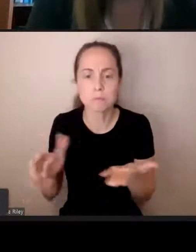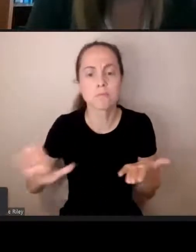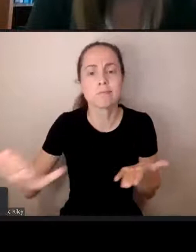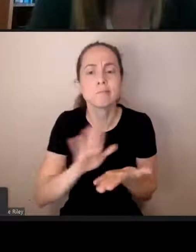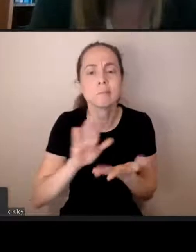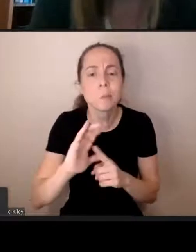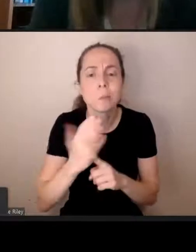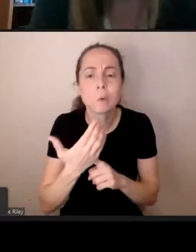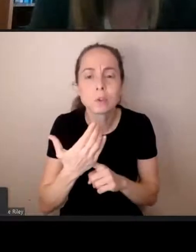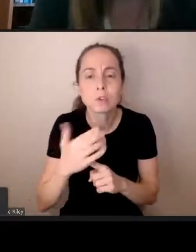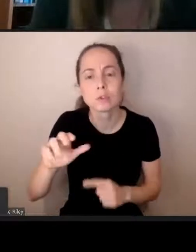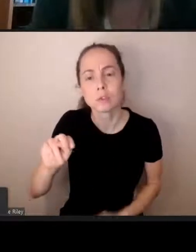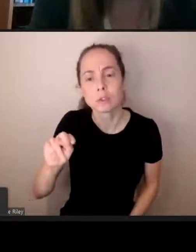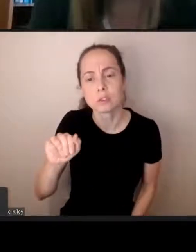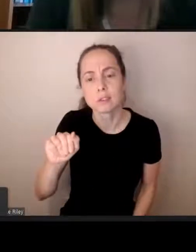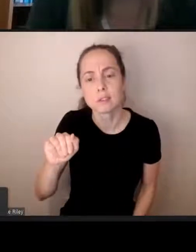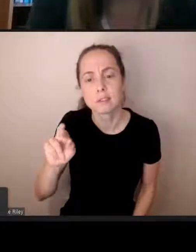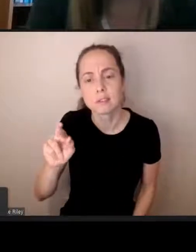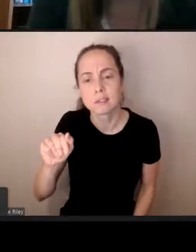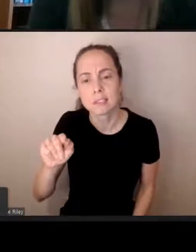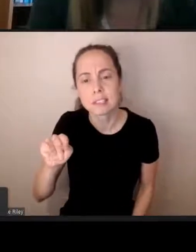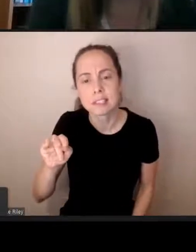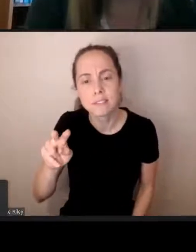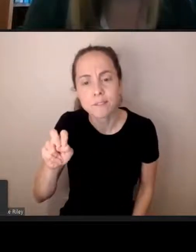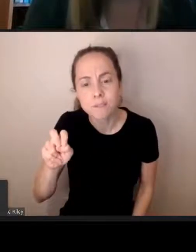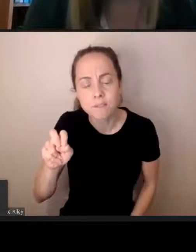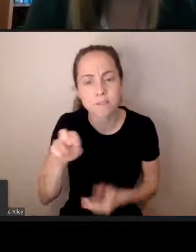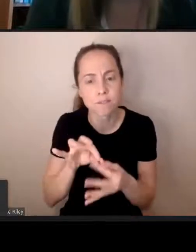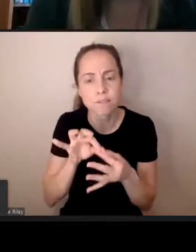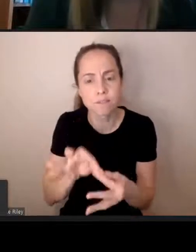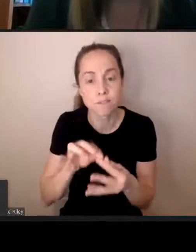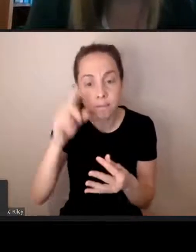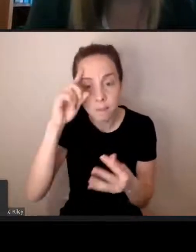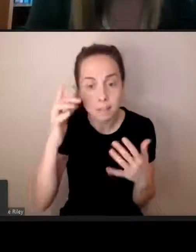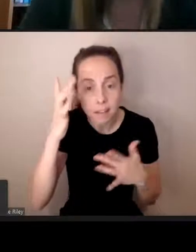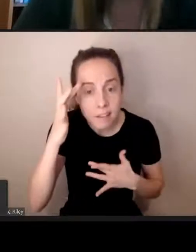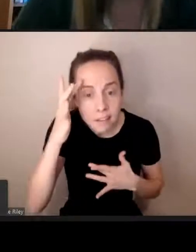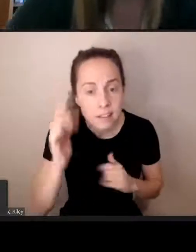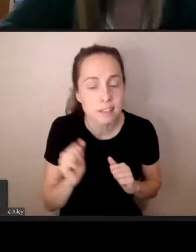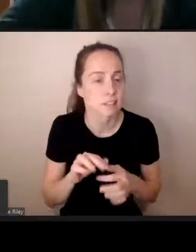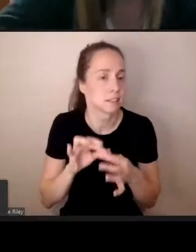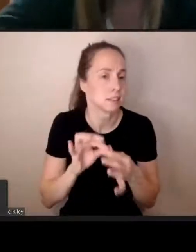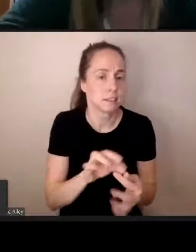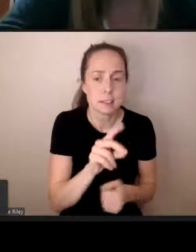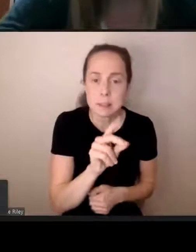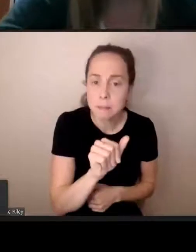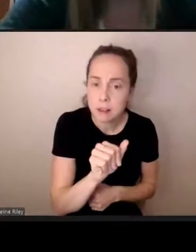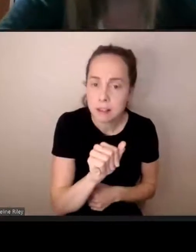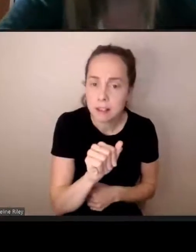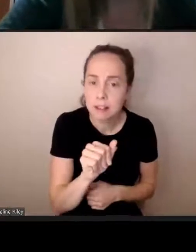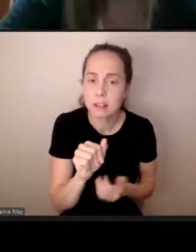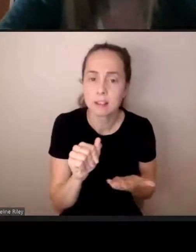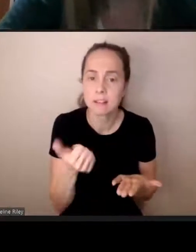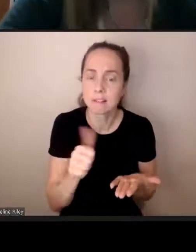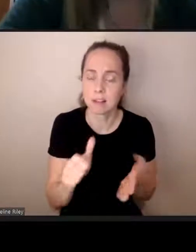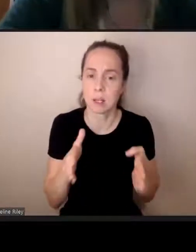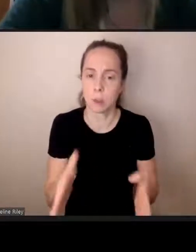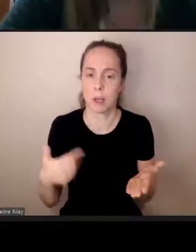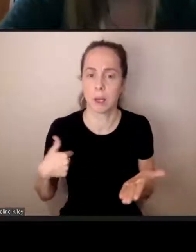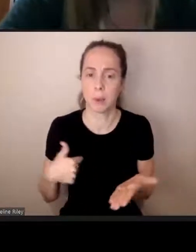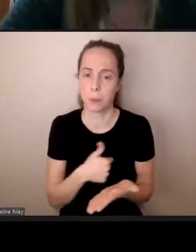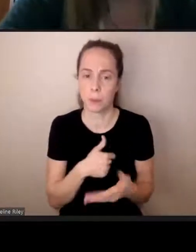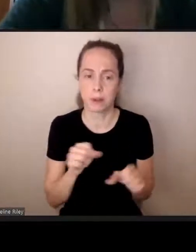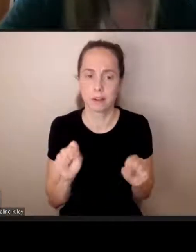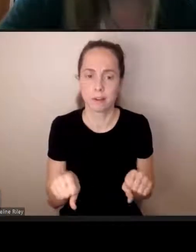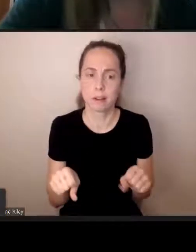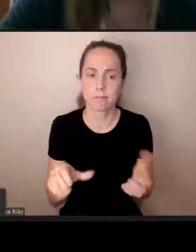narrative around mental illness? What is our cultural narrative around disability? And is there a way that we can kind